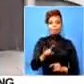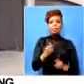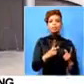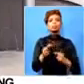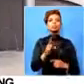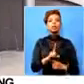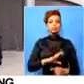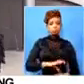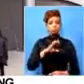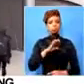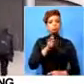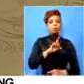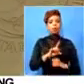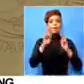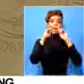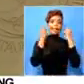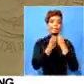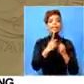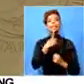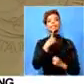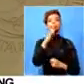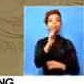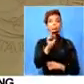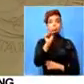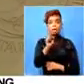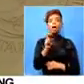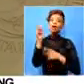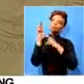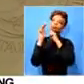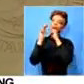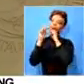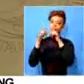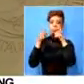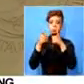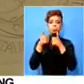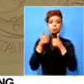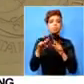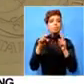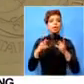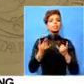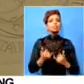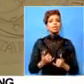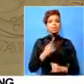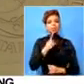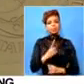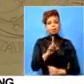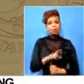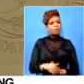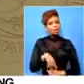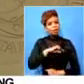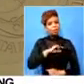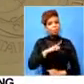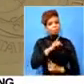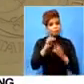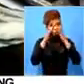negotiated a good deal. What we are uncomfortable with is that the terms have not been opened for all South Africans